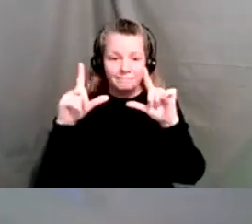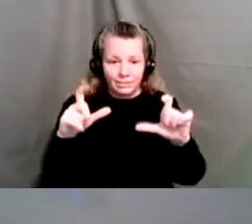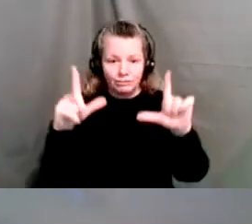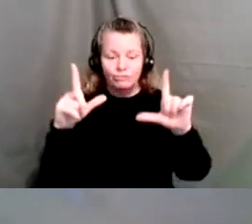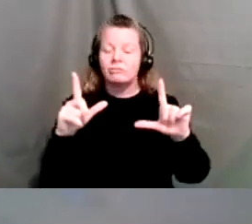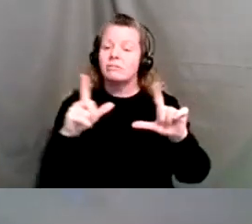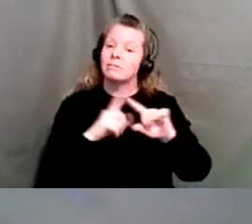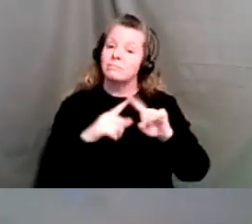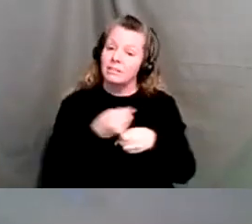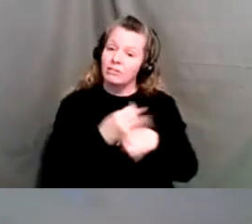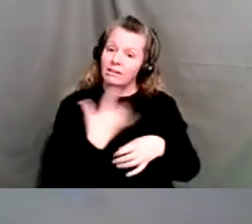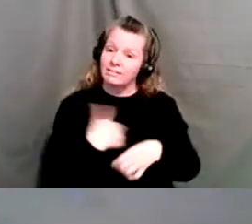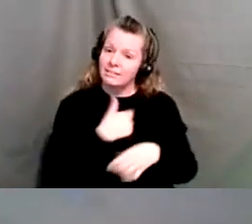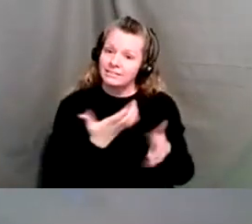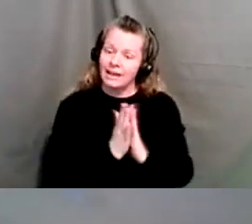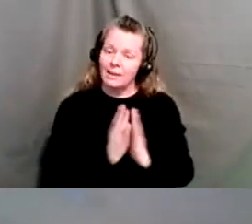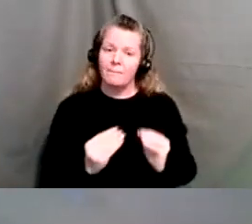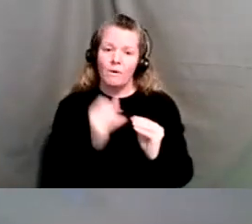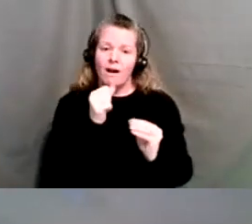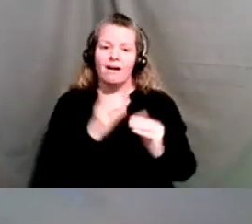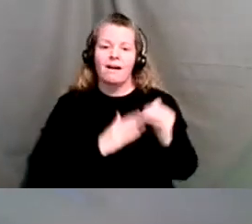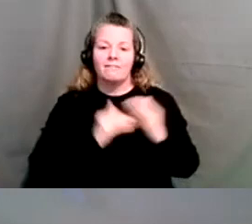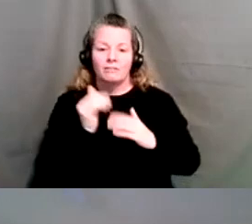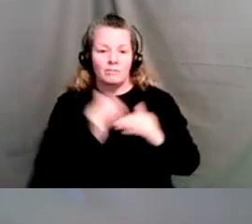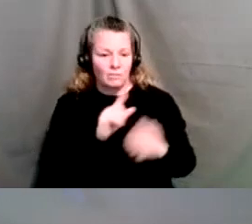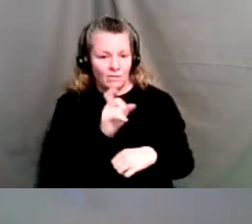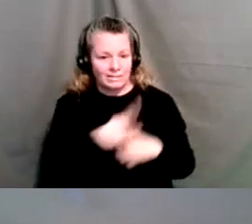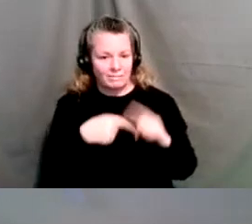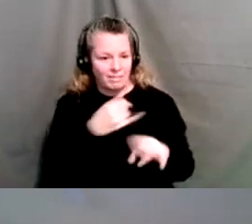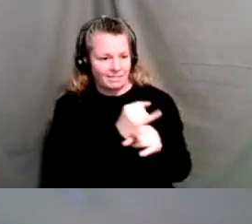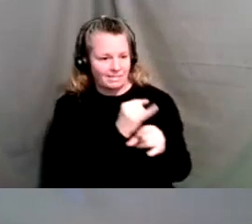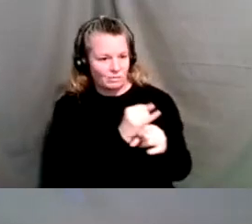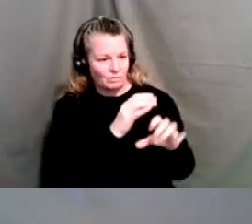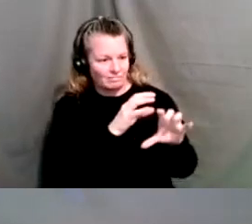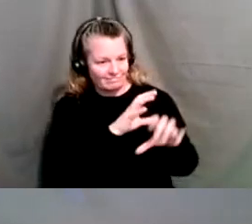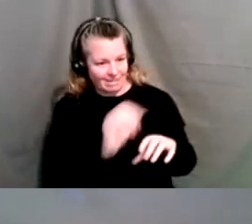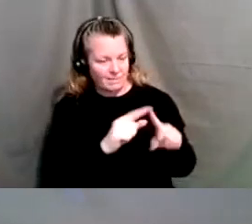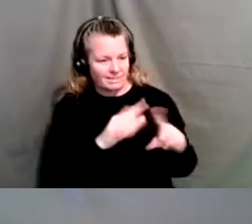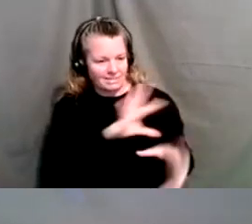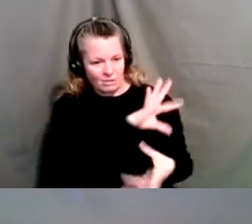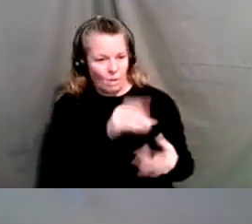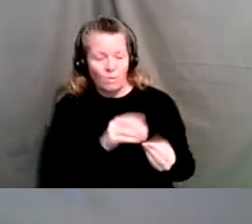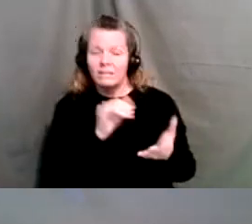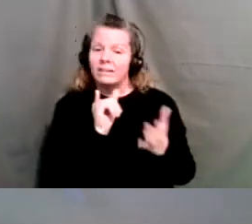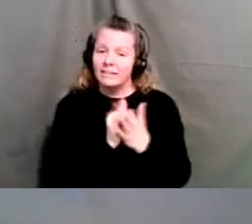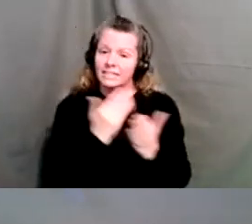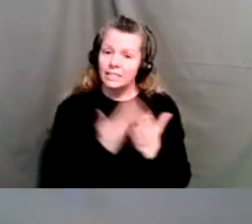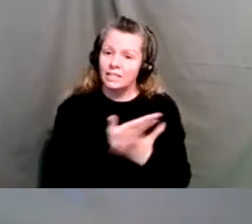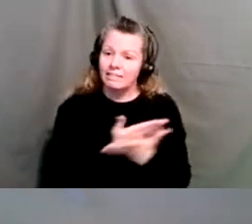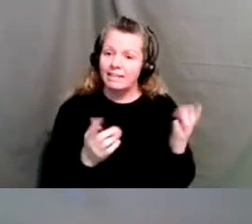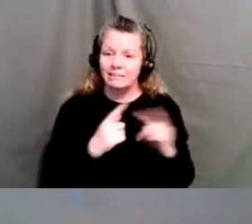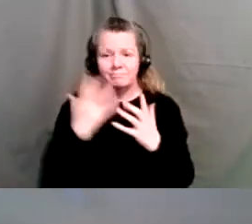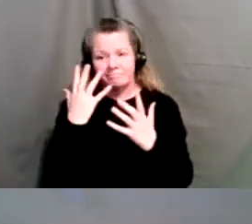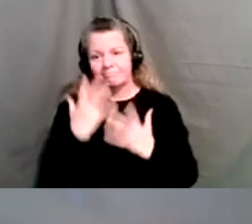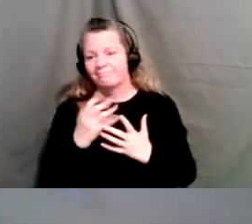it causes us to ask, I think, more uncomfortable questions about the institution as a whole, which is probably a good thing, but it sadly doesn't answer the question